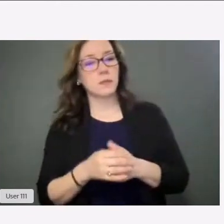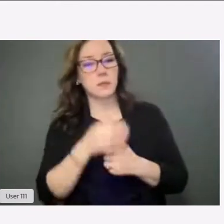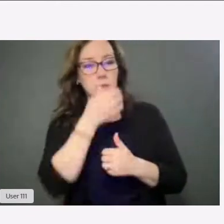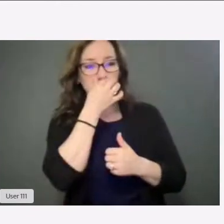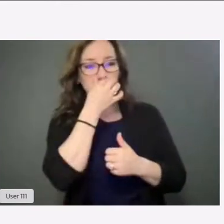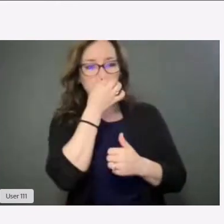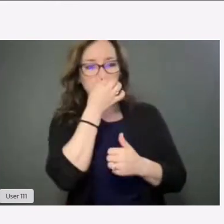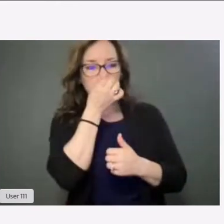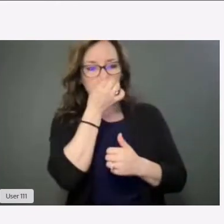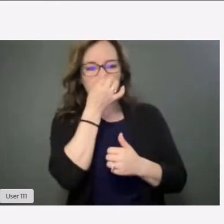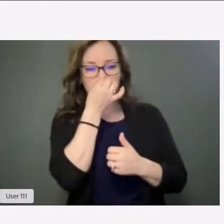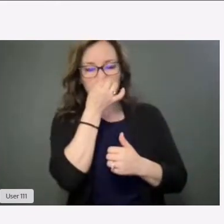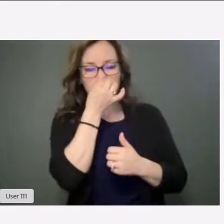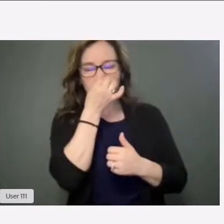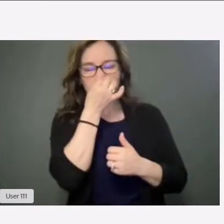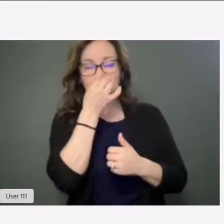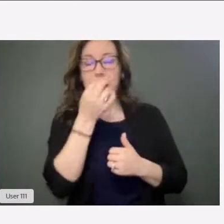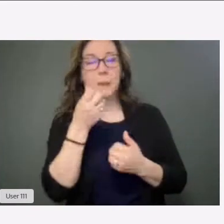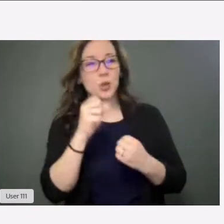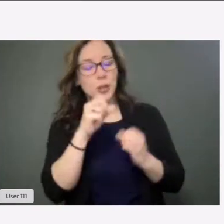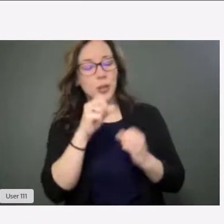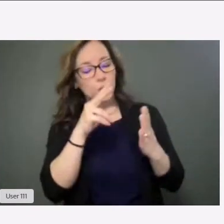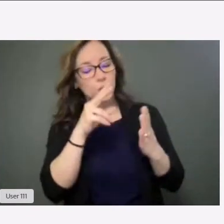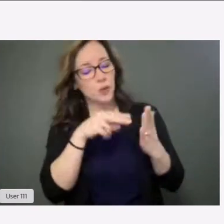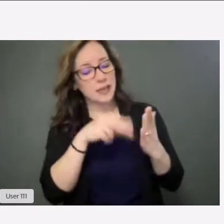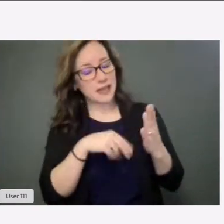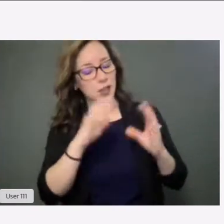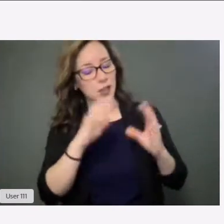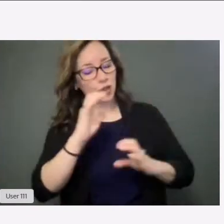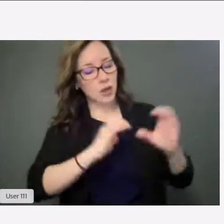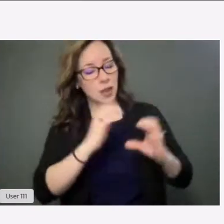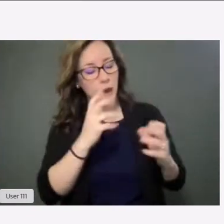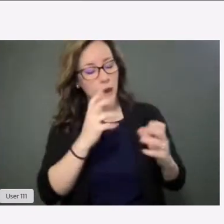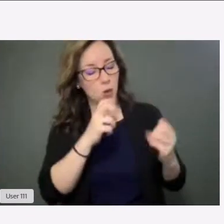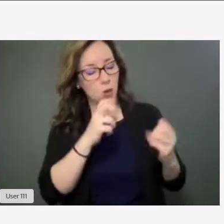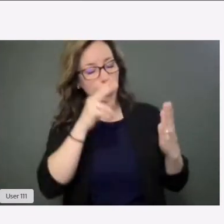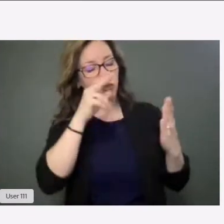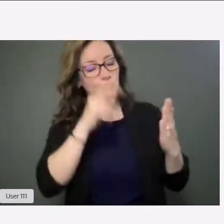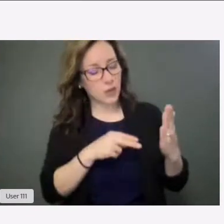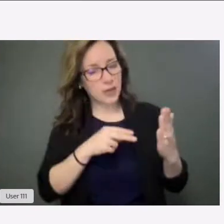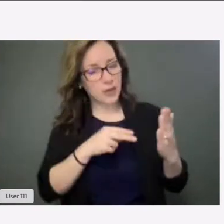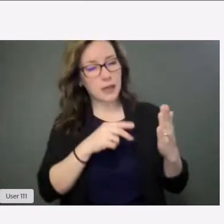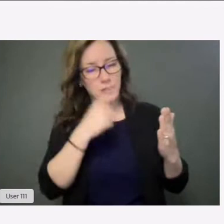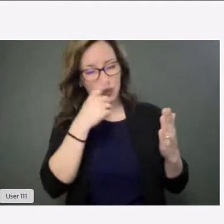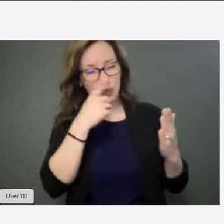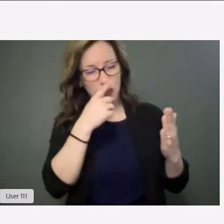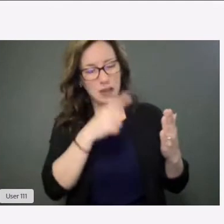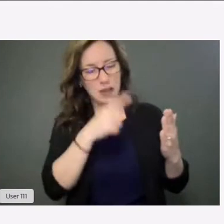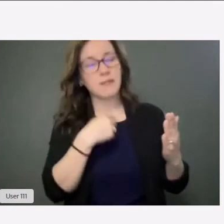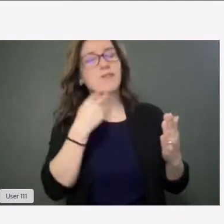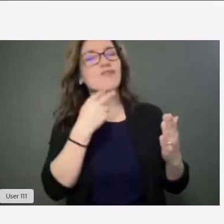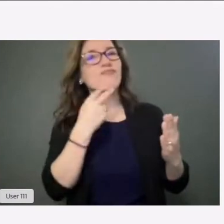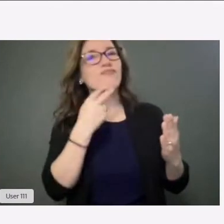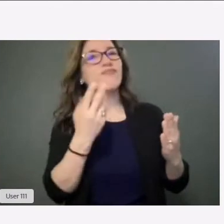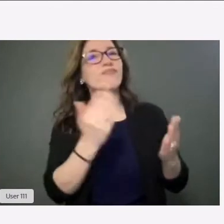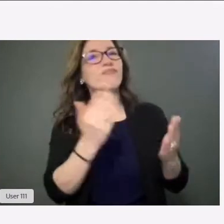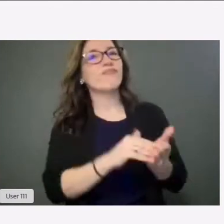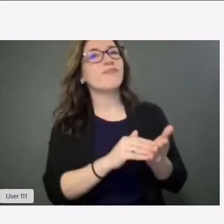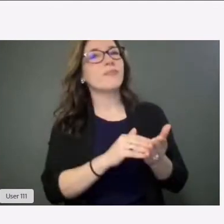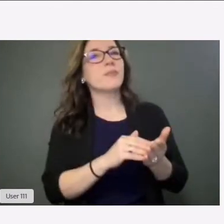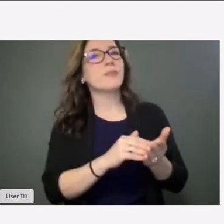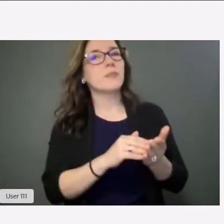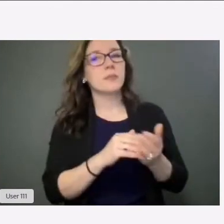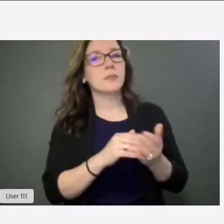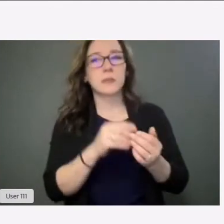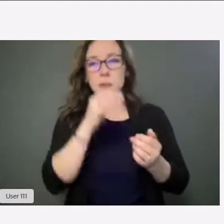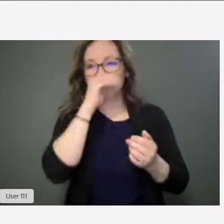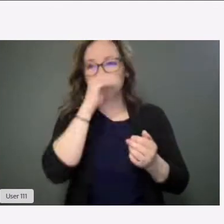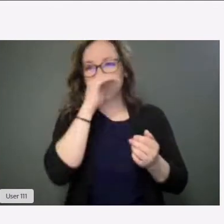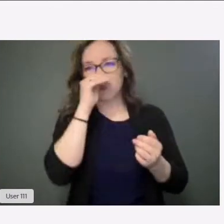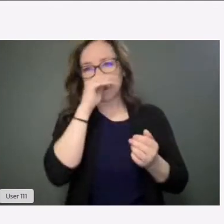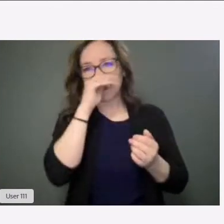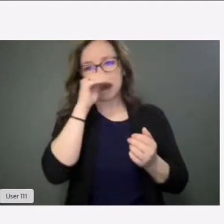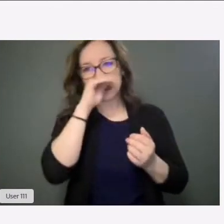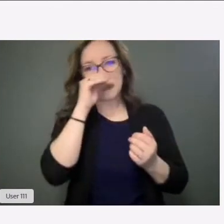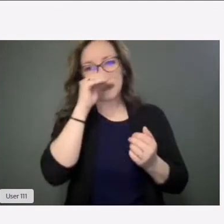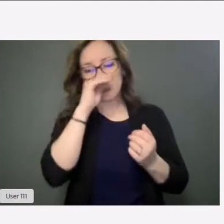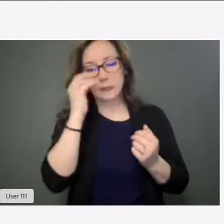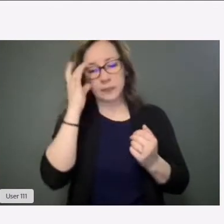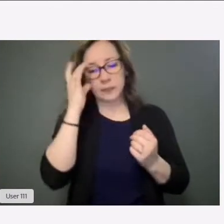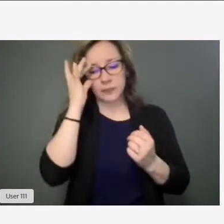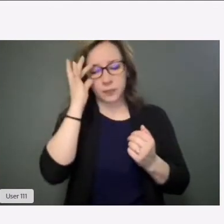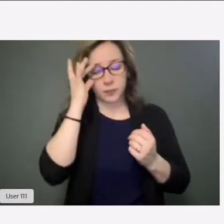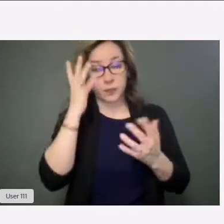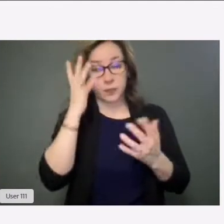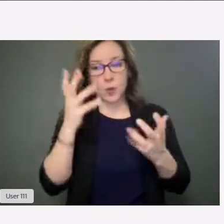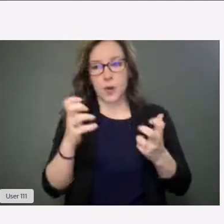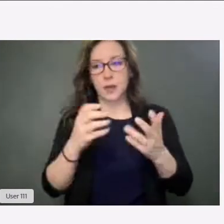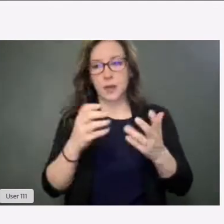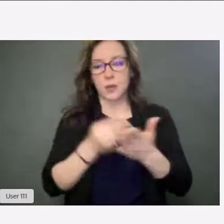I'm trying to read where that was in the chat. I didn't see where it is because I want to read that. Can you read that again out loud so I can hear it again? Sure. We are looking to purchase